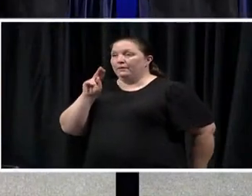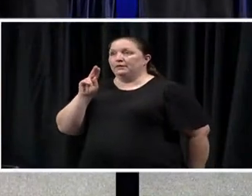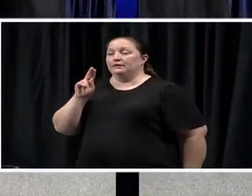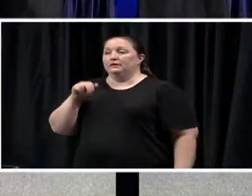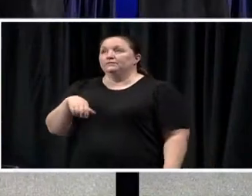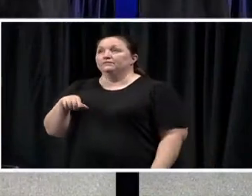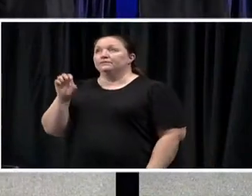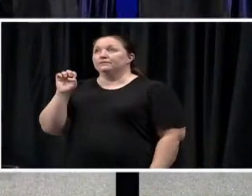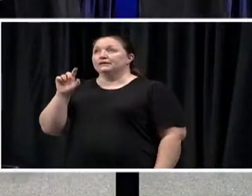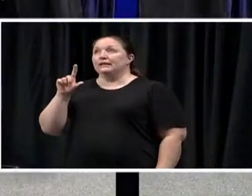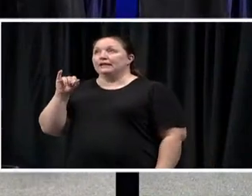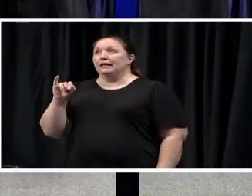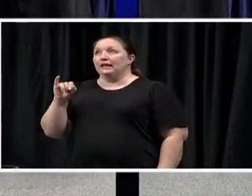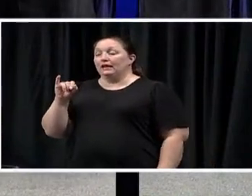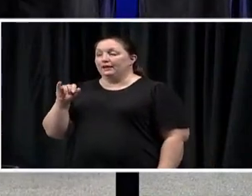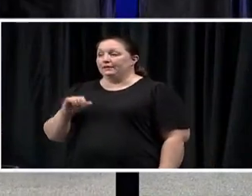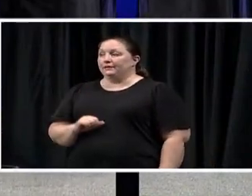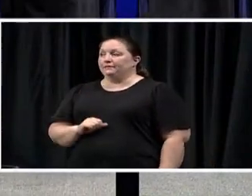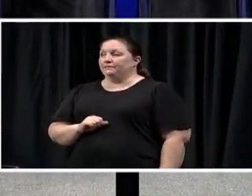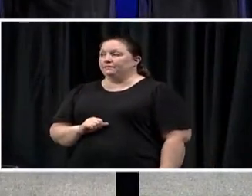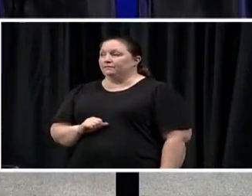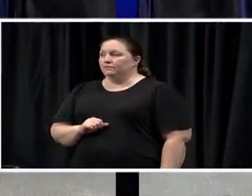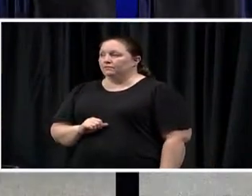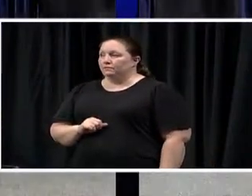Eli Henry Abernathy.